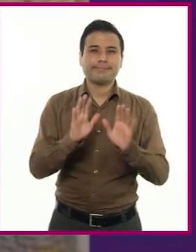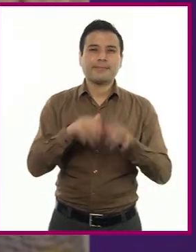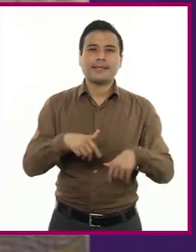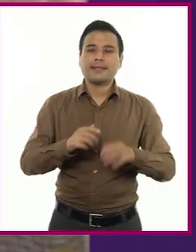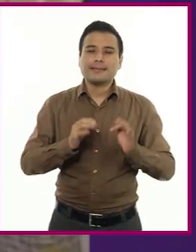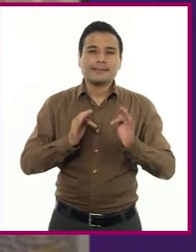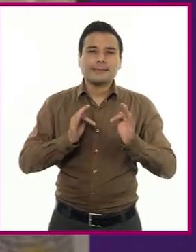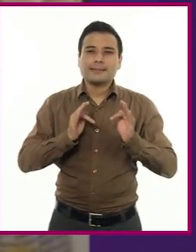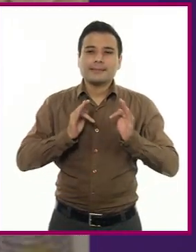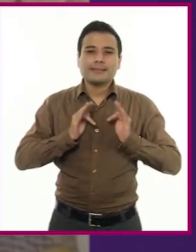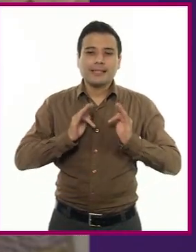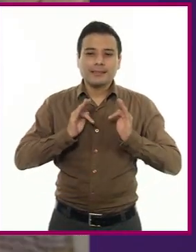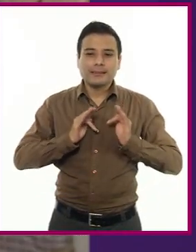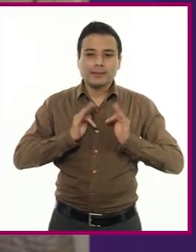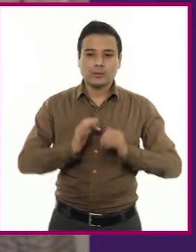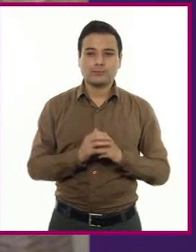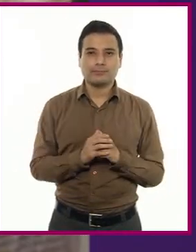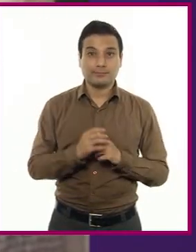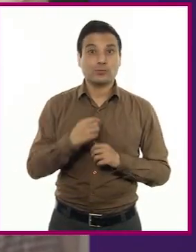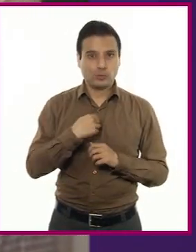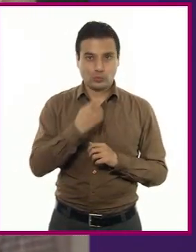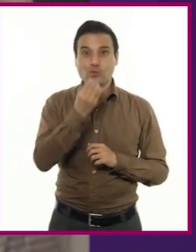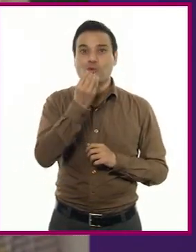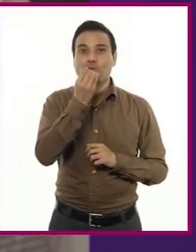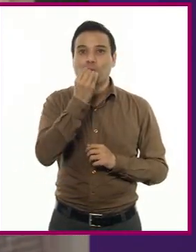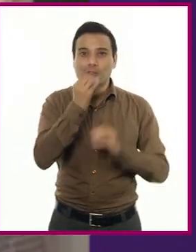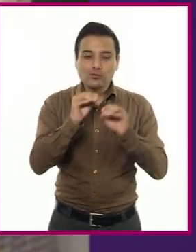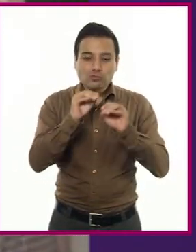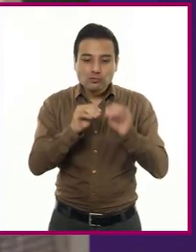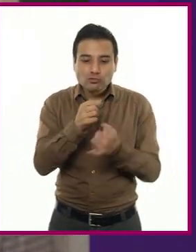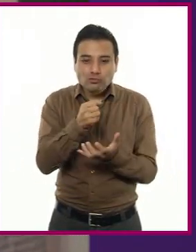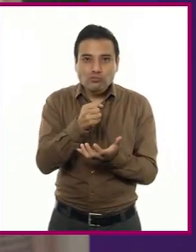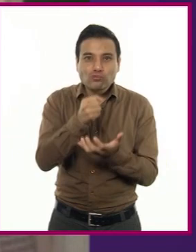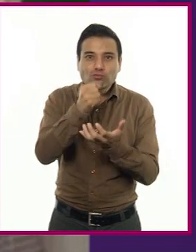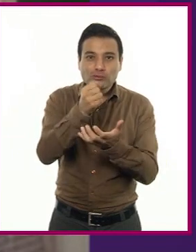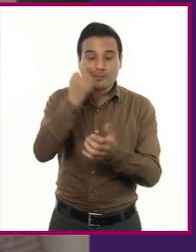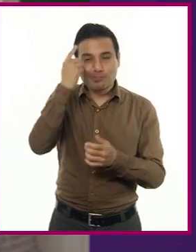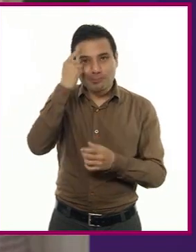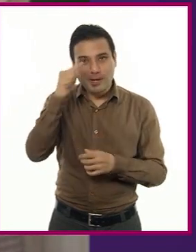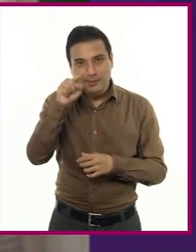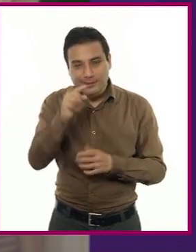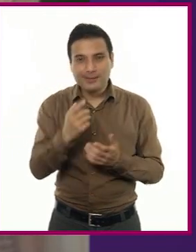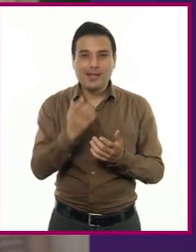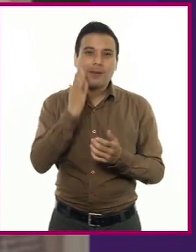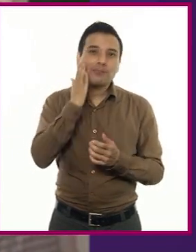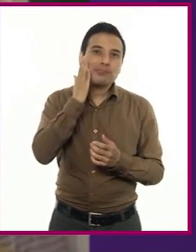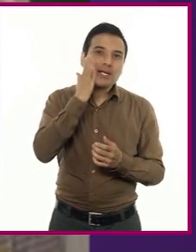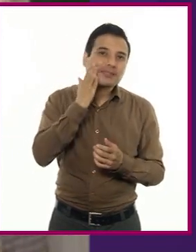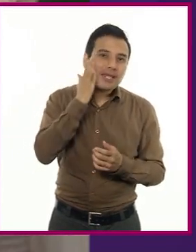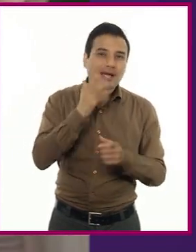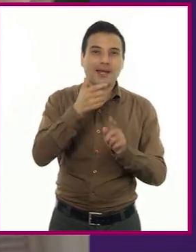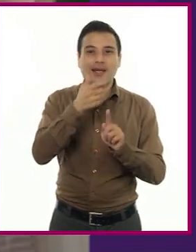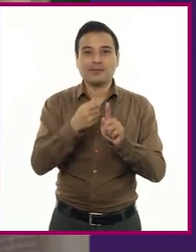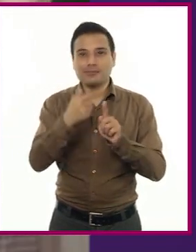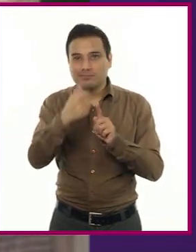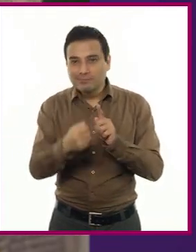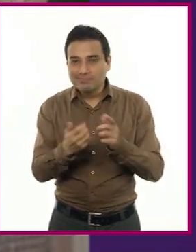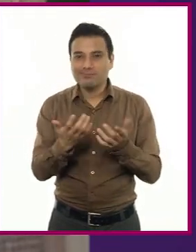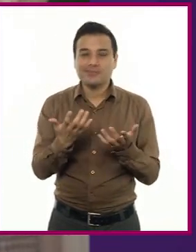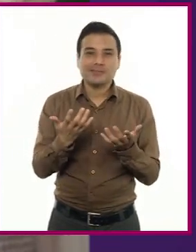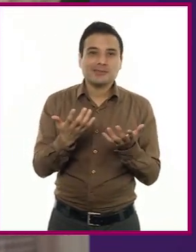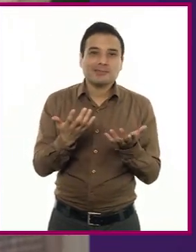Don't worry. I fixed you a nice lunch for you and apple. Brian. A couple of apples, a banana for each one of